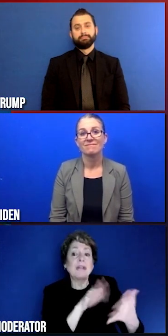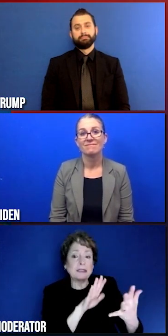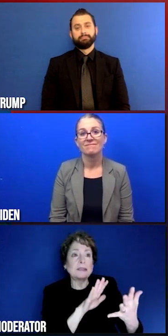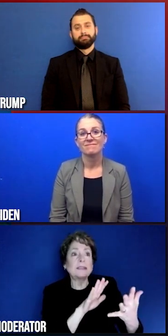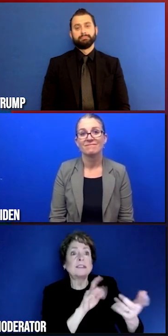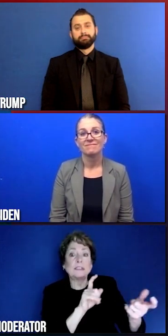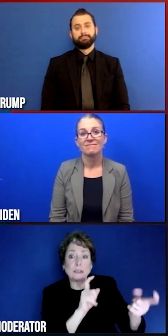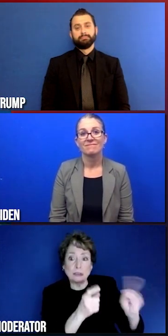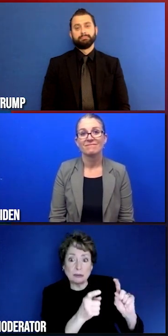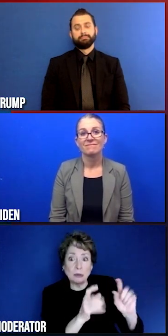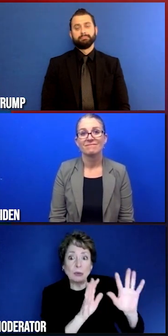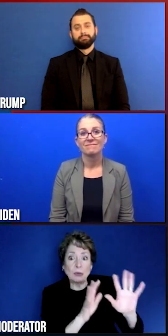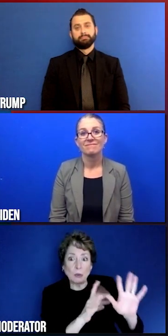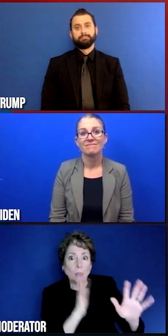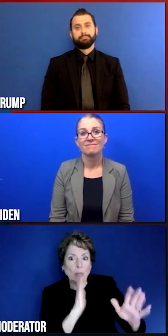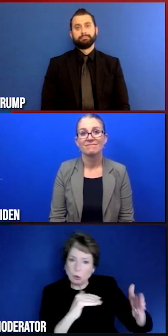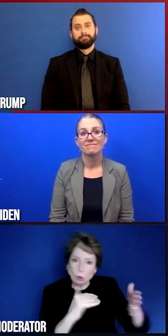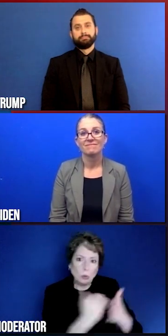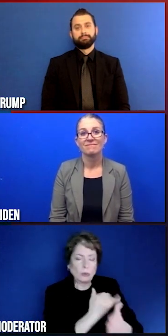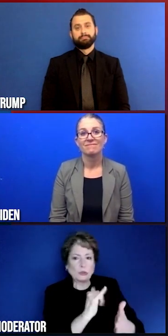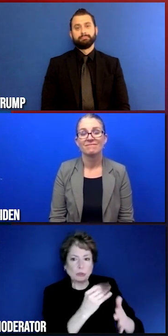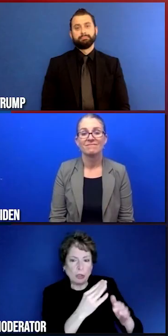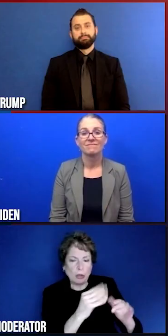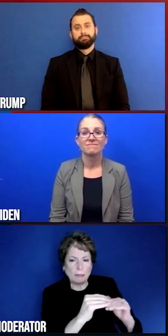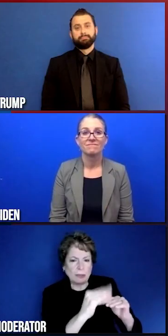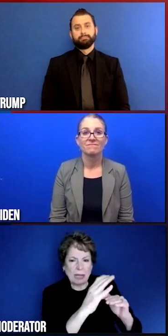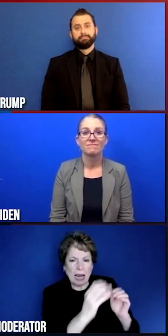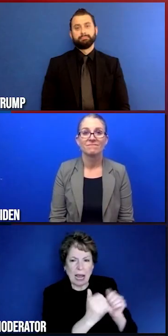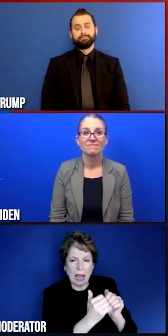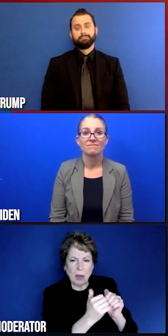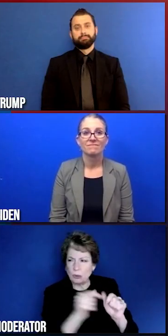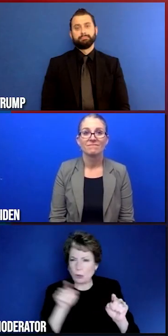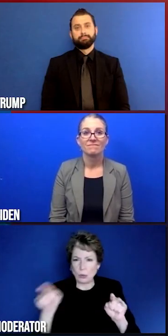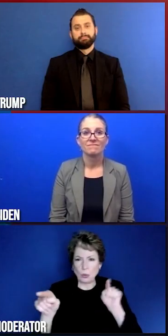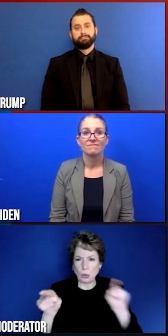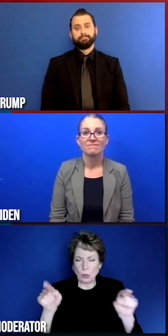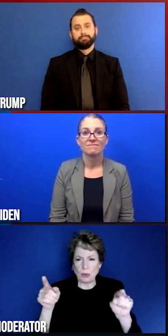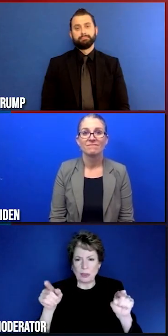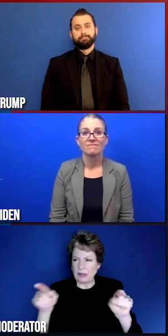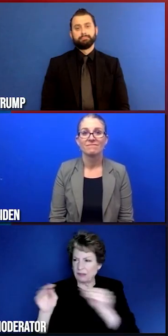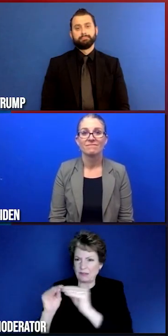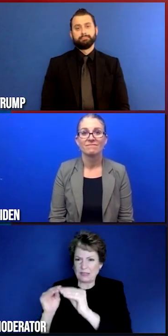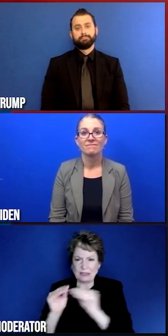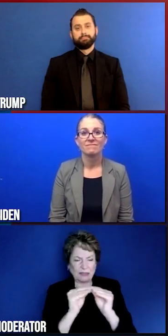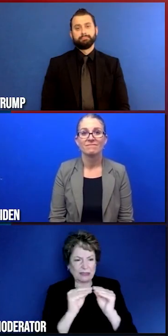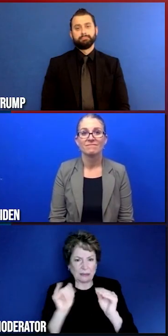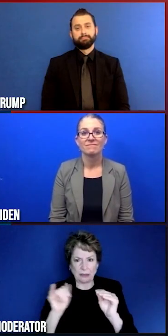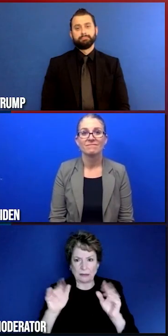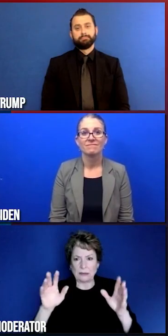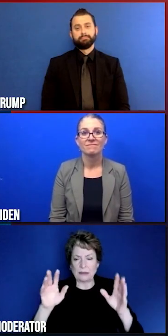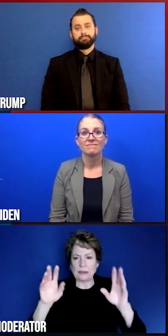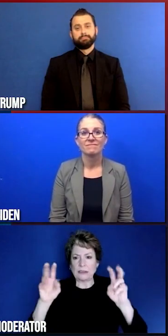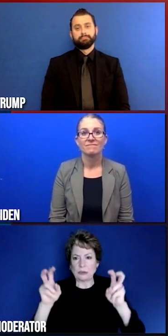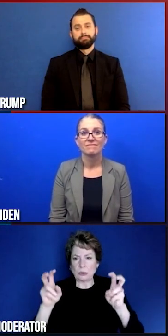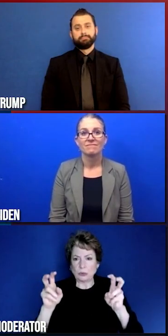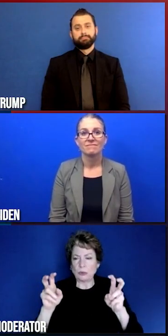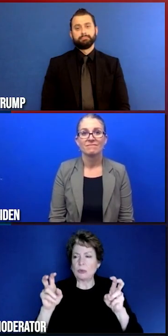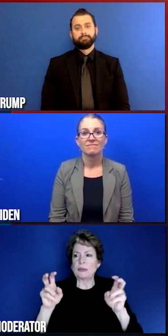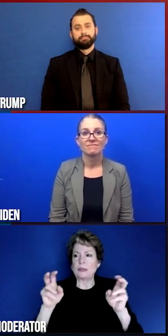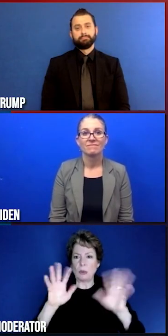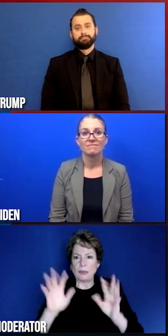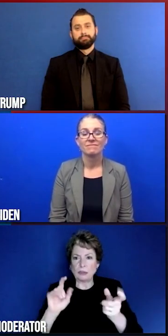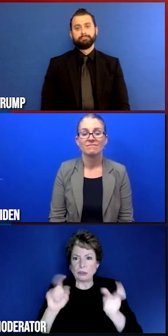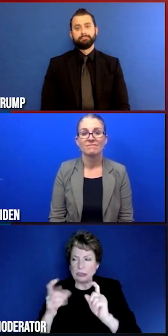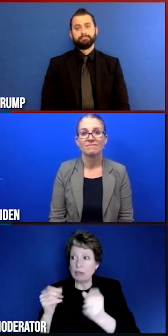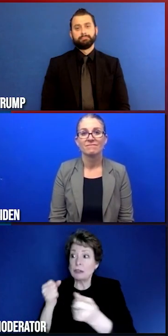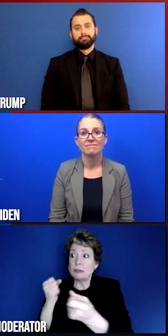climate change and support job growth at the same time? Starting with you, President Trump, you have 2 minutes uninterrupted. So we have the